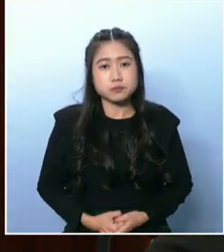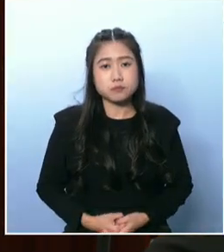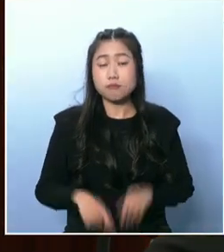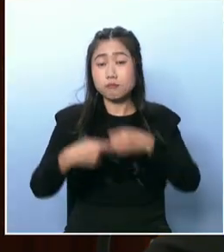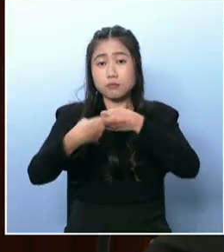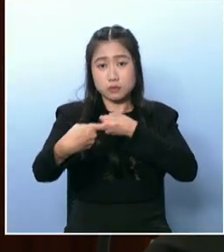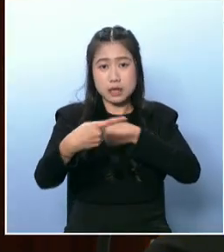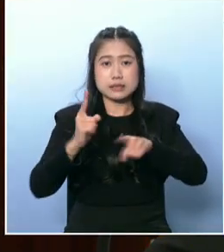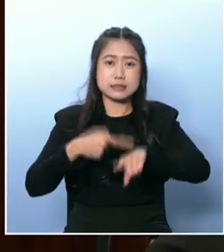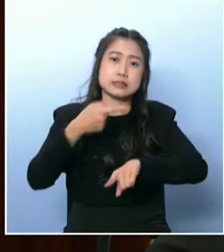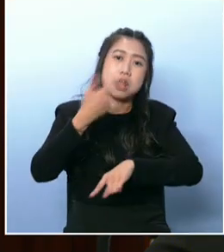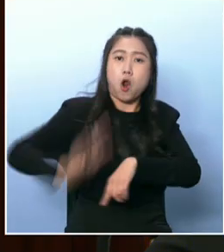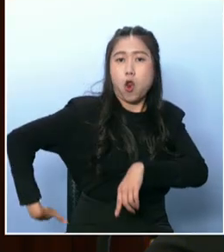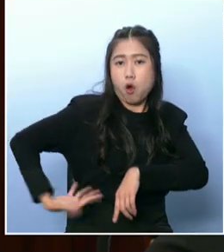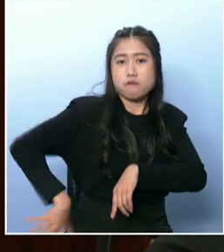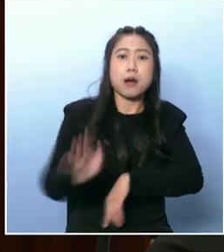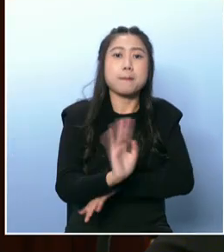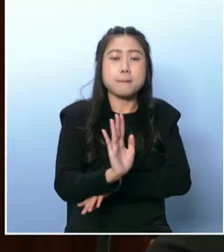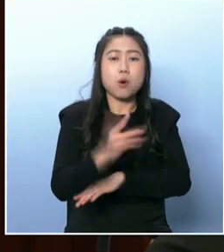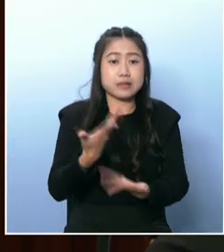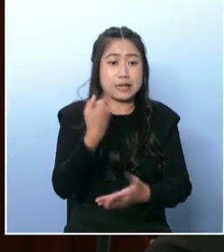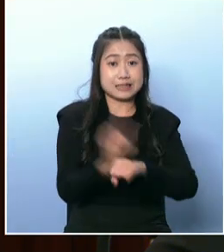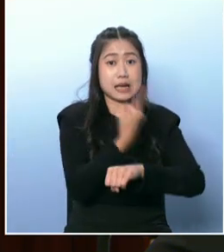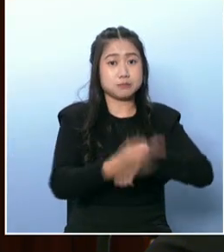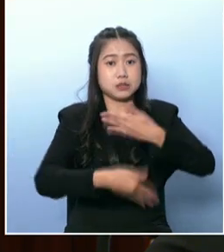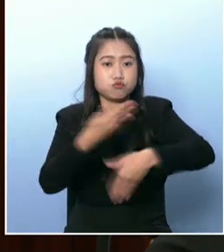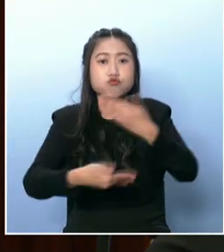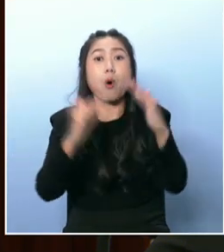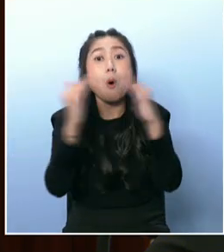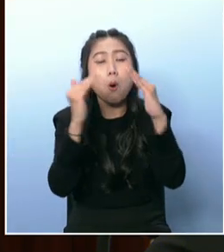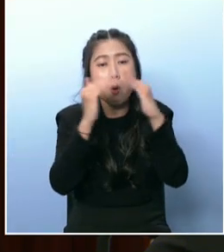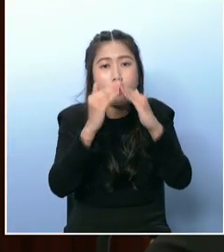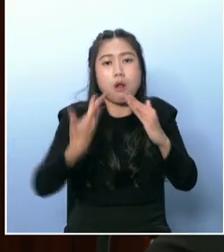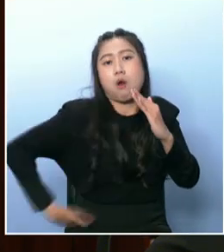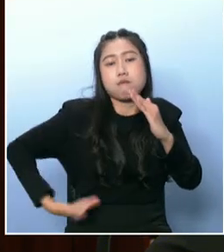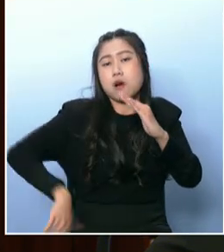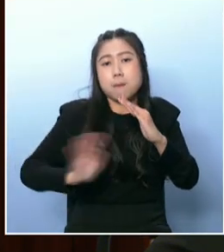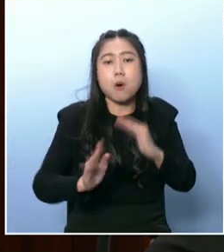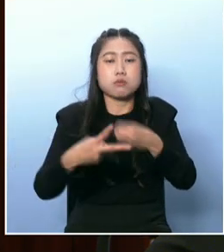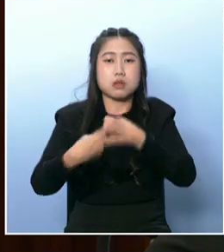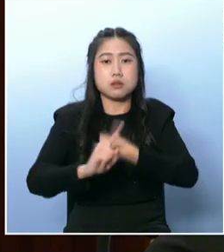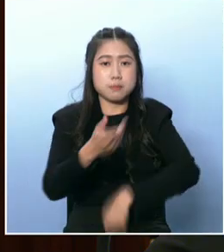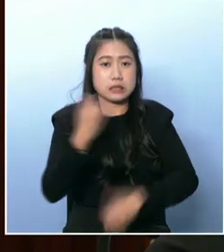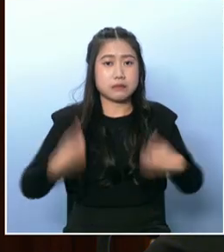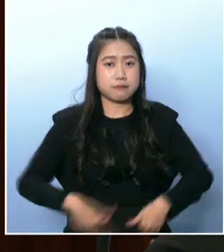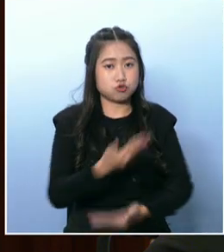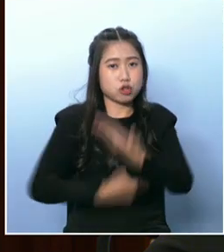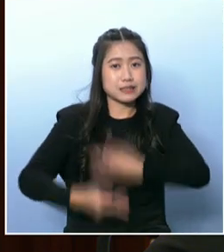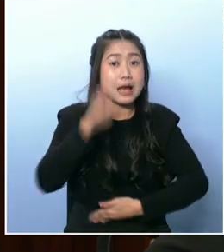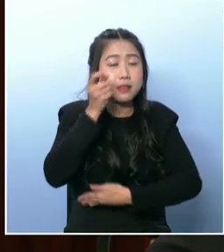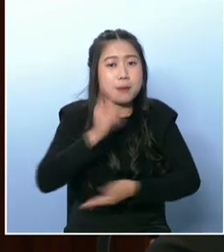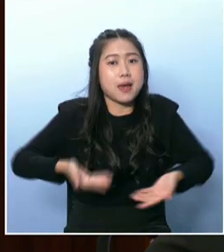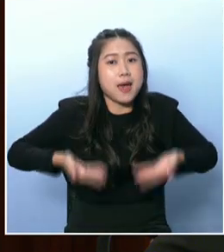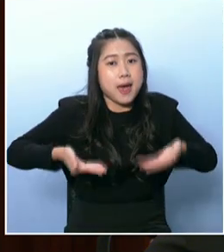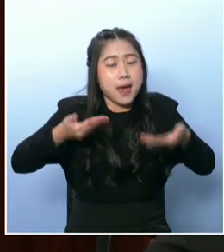support. First, I think don't waste the transitional housing that has already been built,